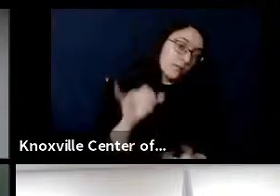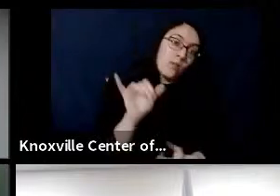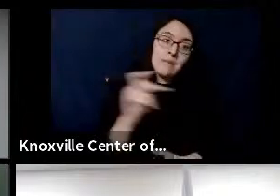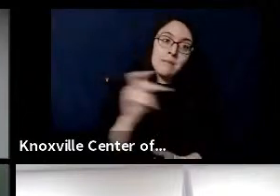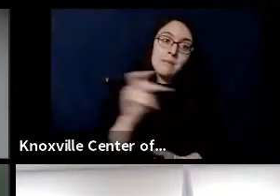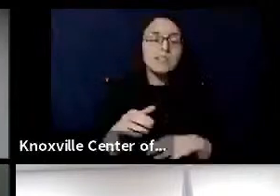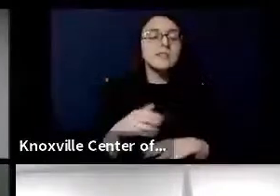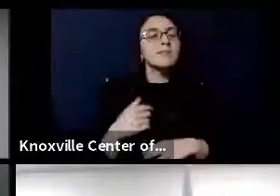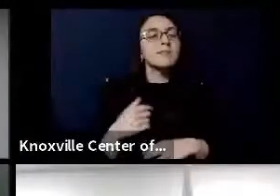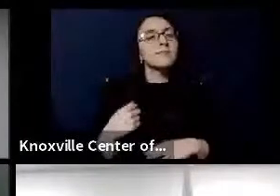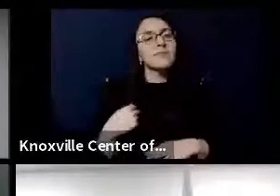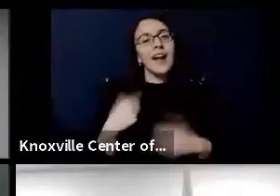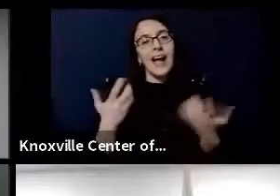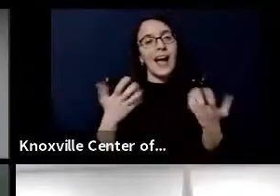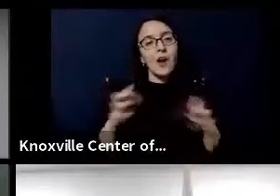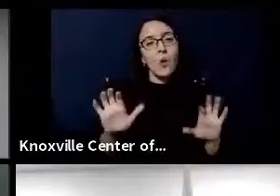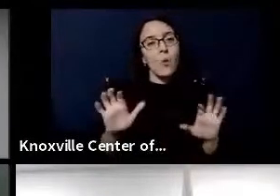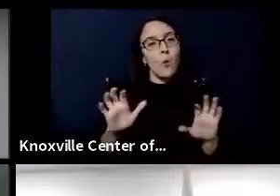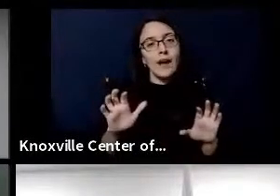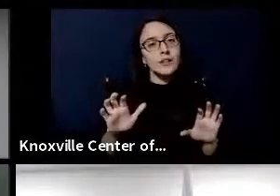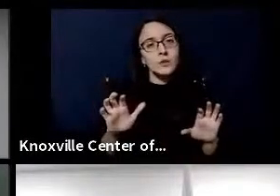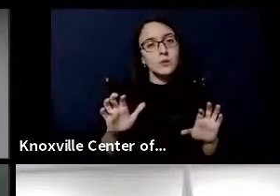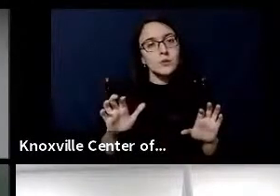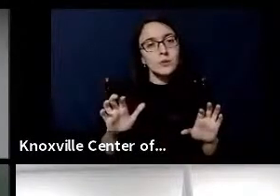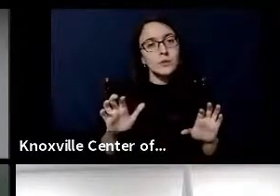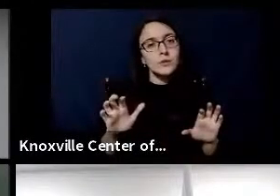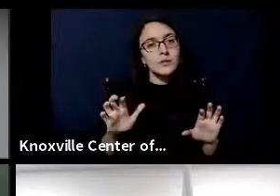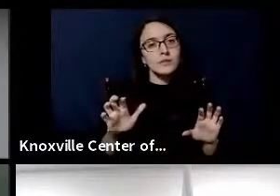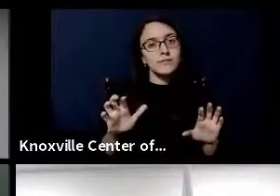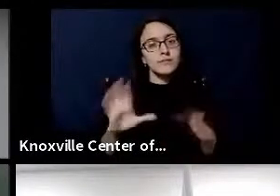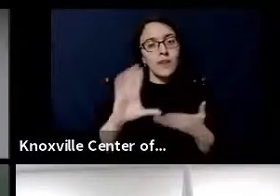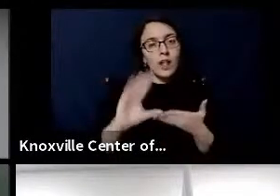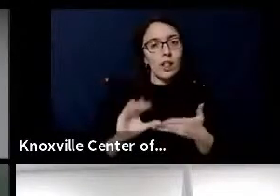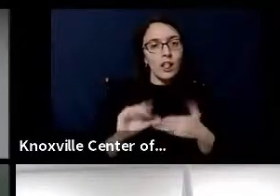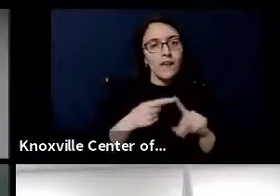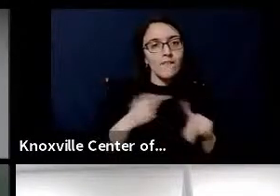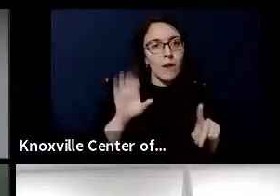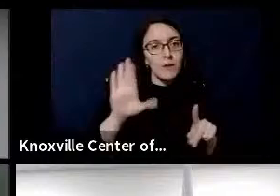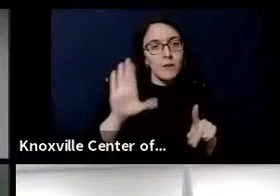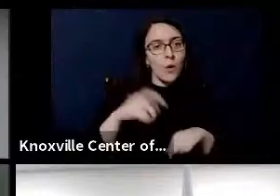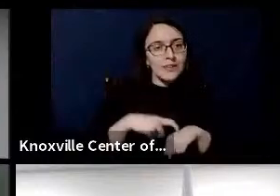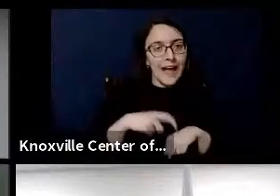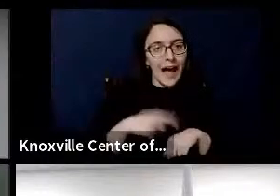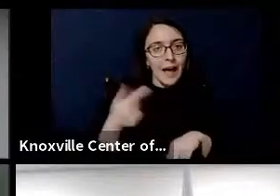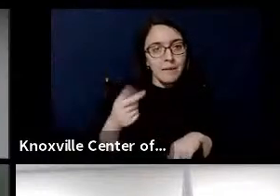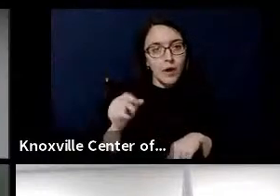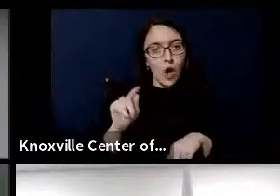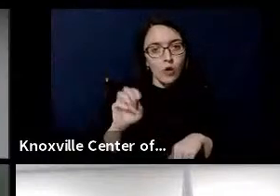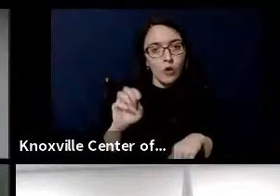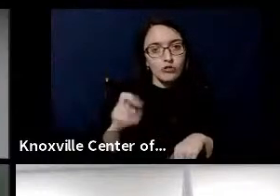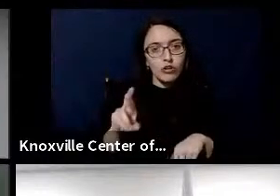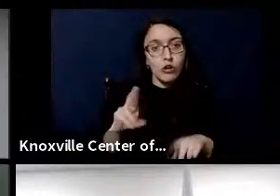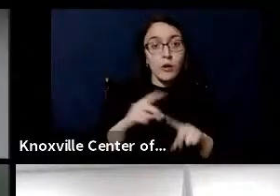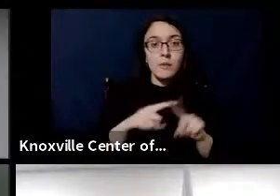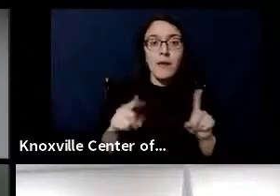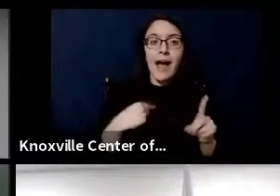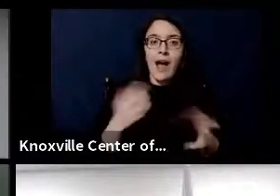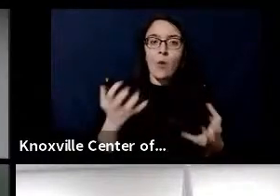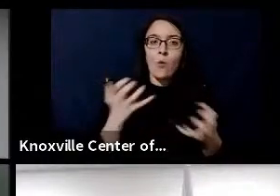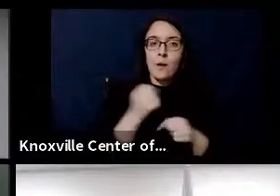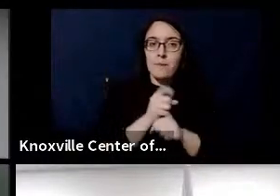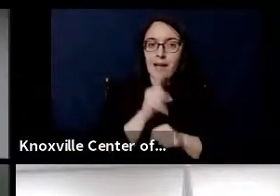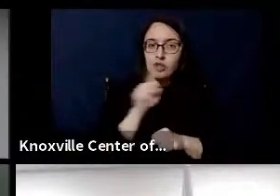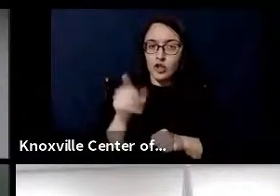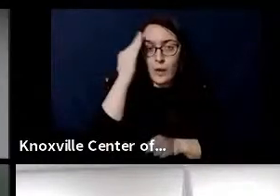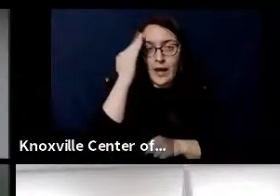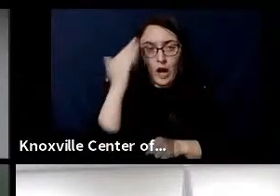the 5 core actions, and to detract from the question time, Dr. Gocher, but I just want to make sure you are aware, and I wasn't the one that really arranged guests from the other